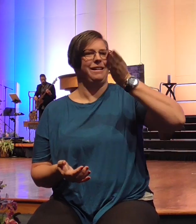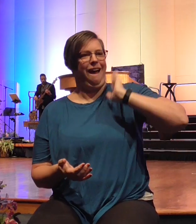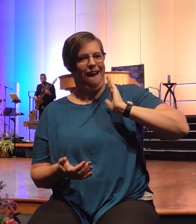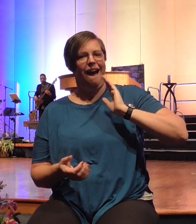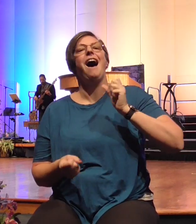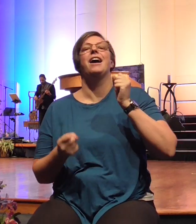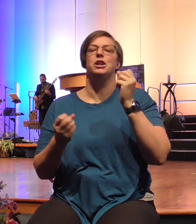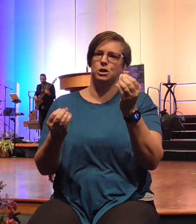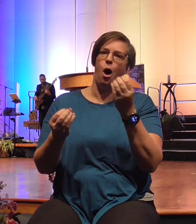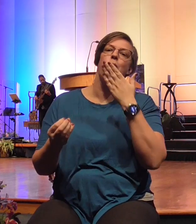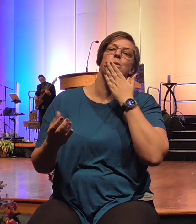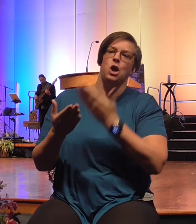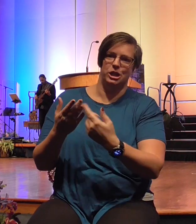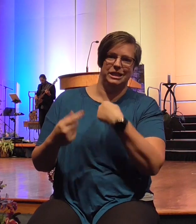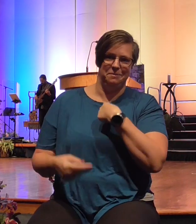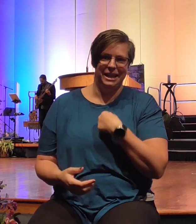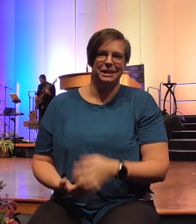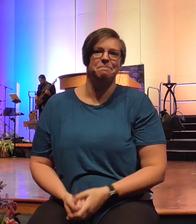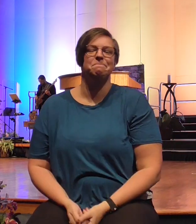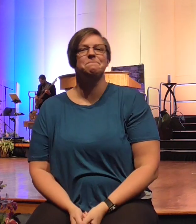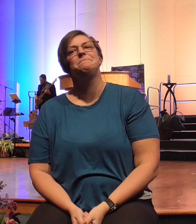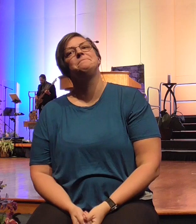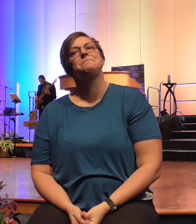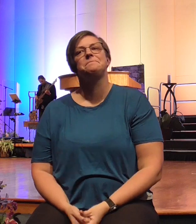God is so good to me.